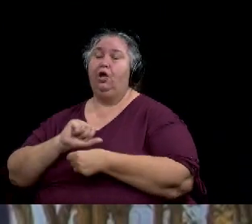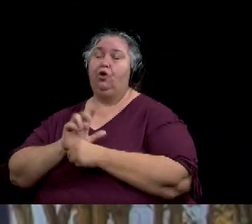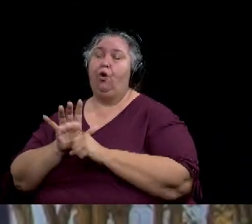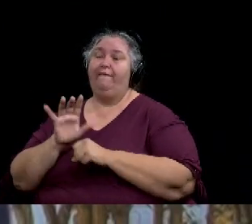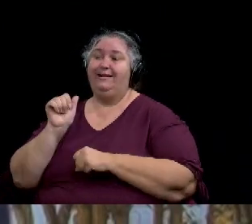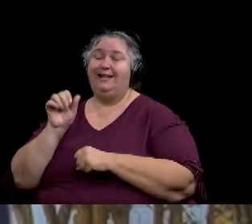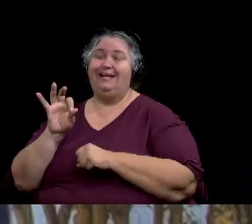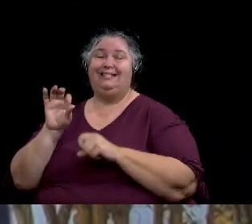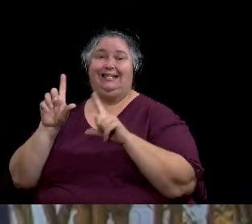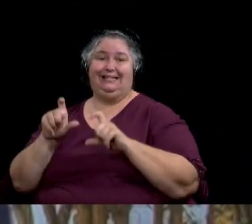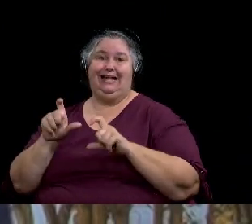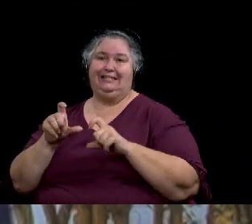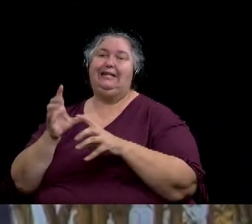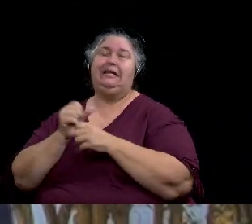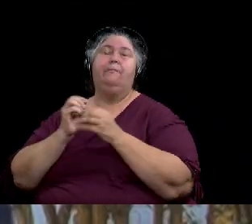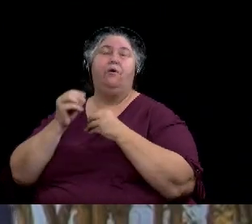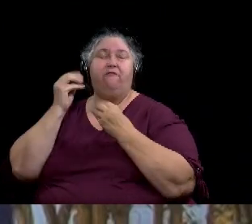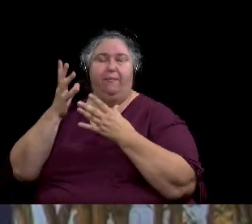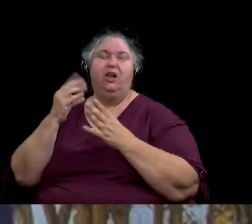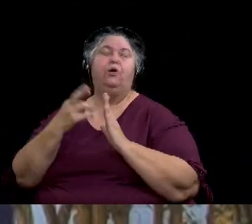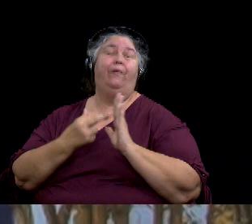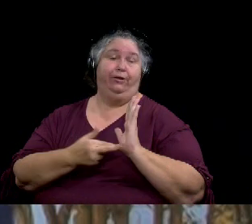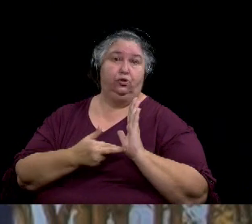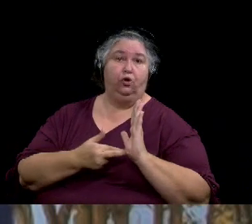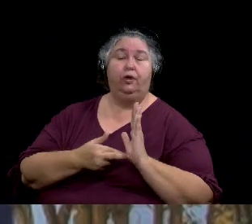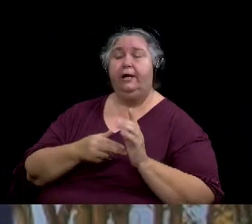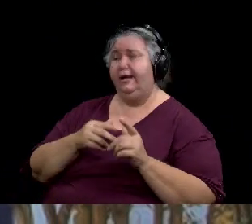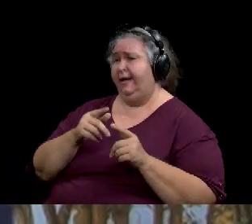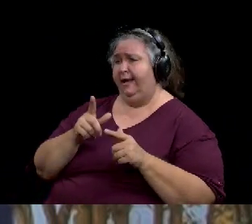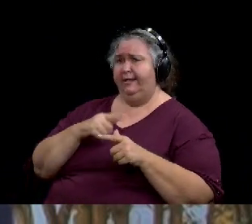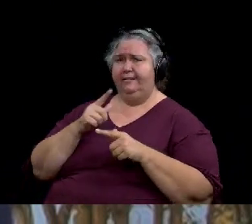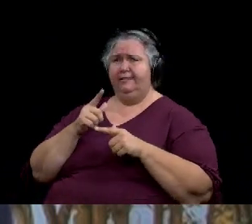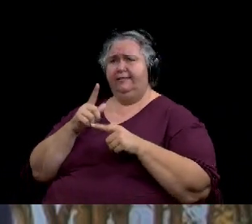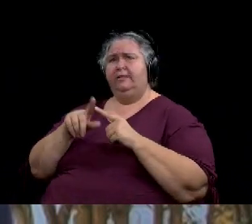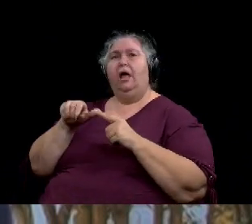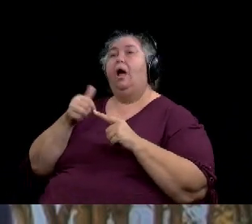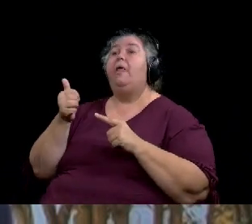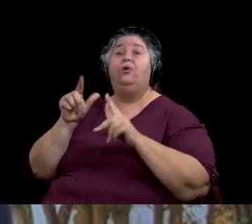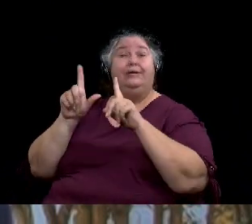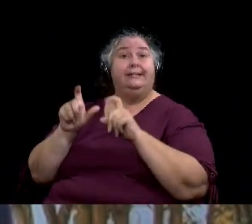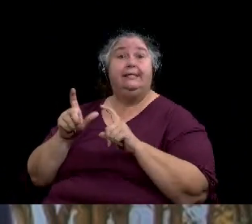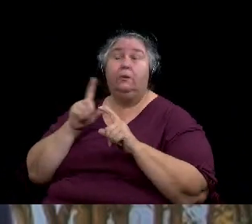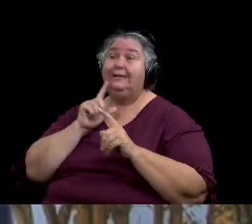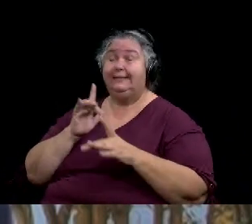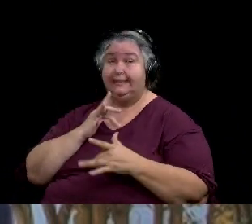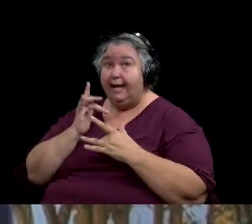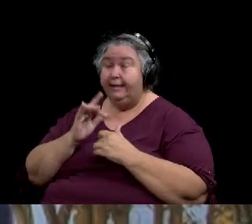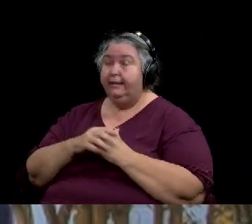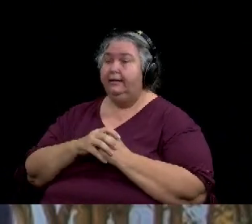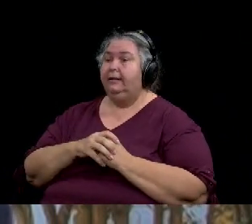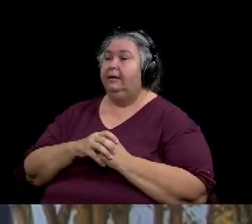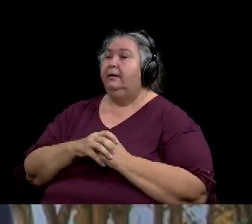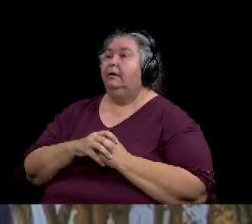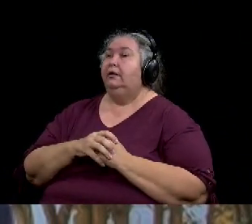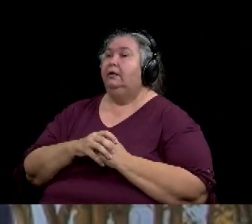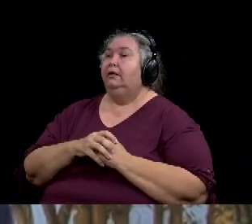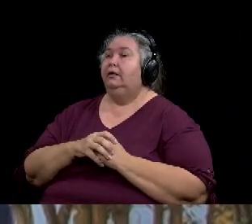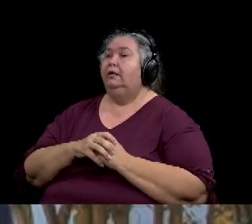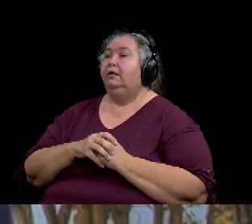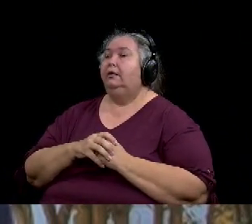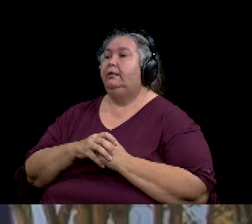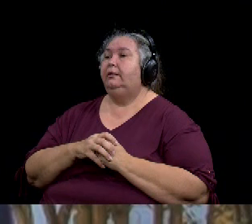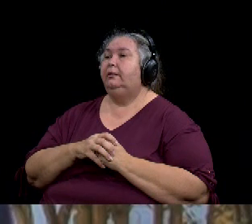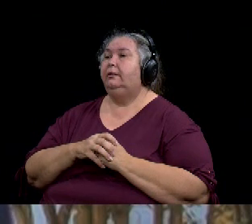information and to register. And then there's this surge testing that we are so excited about. To bring this